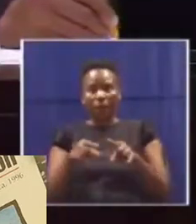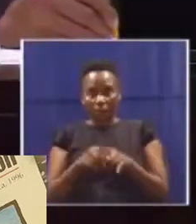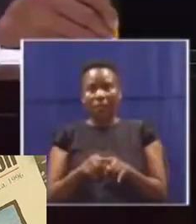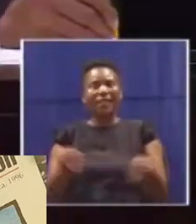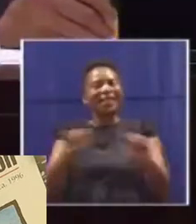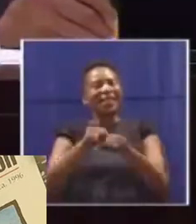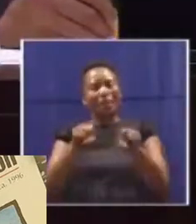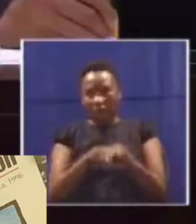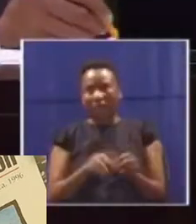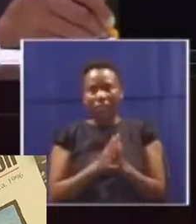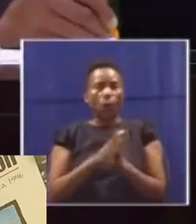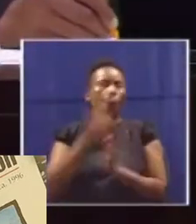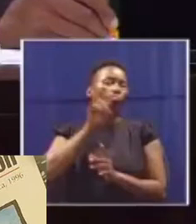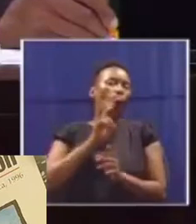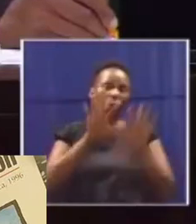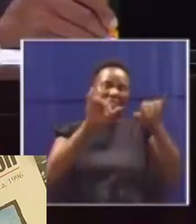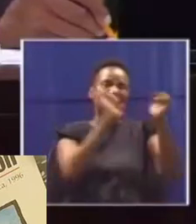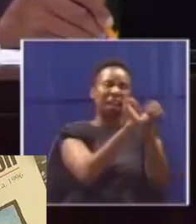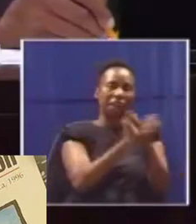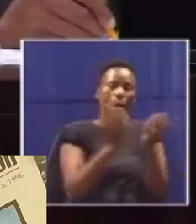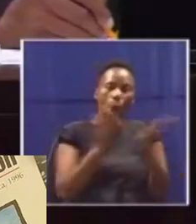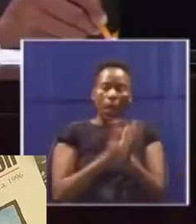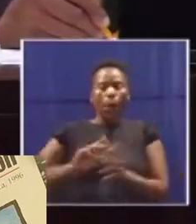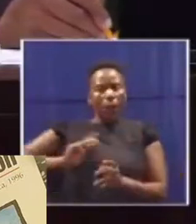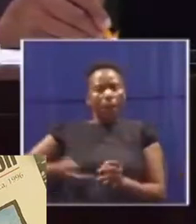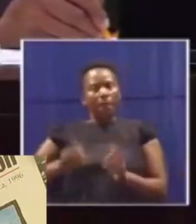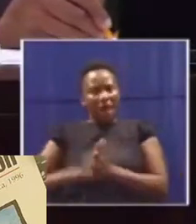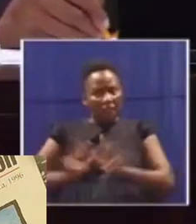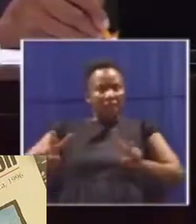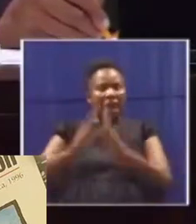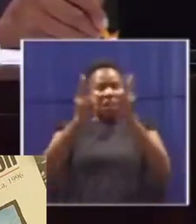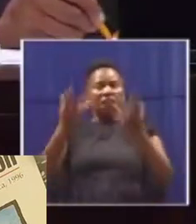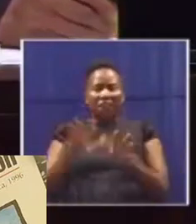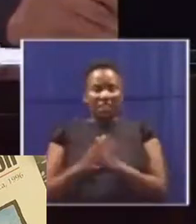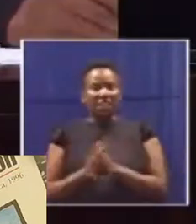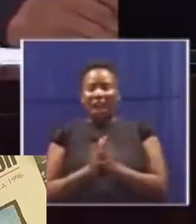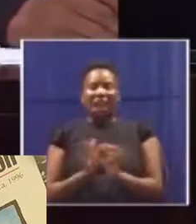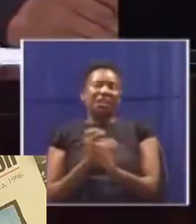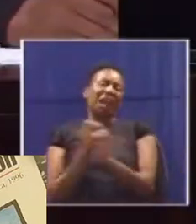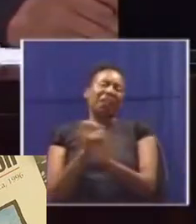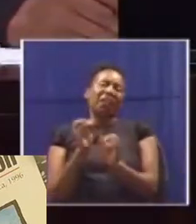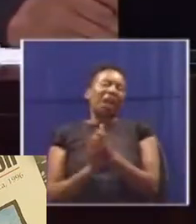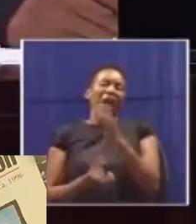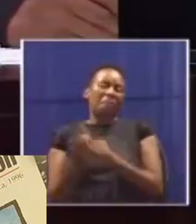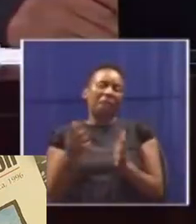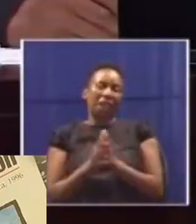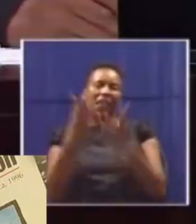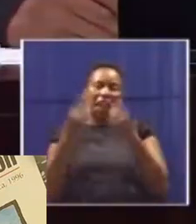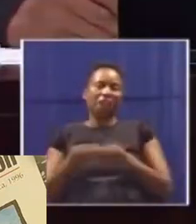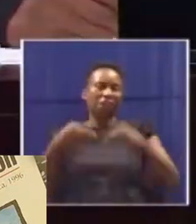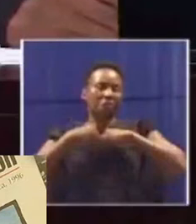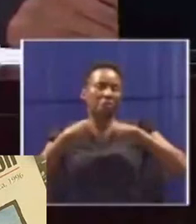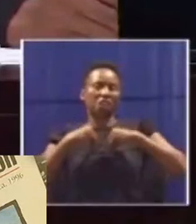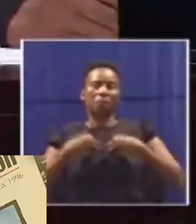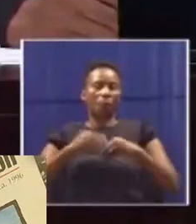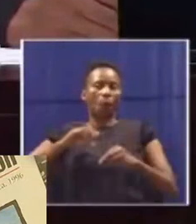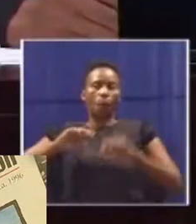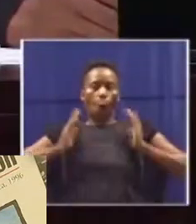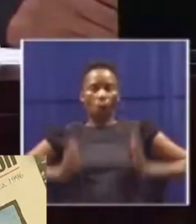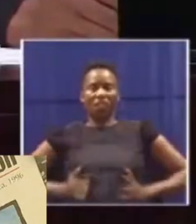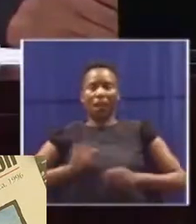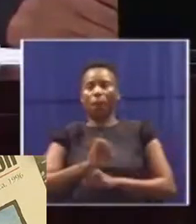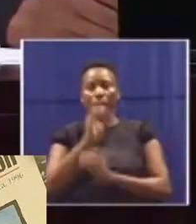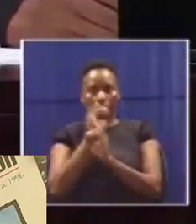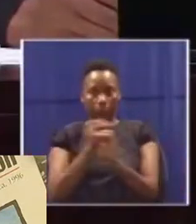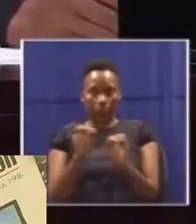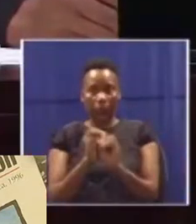slave lodge, where women were violated and had no agency over their own bodies and choices. This government,